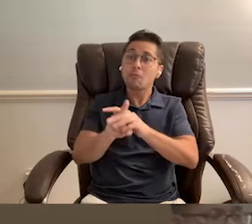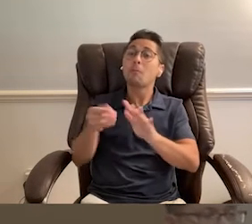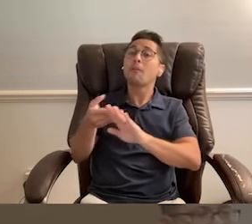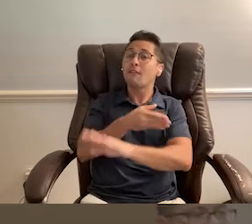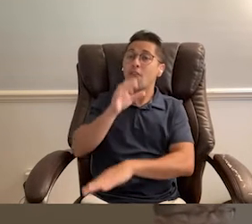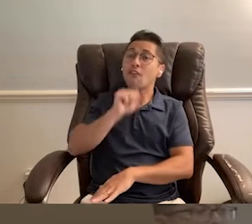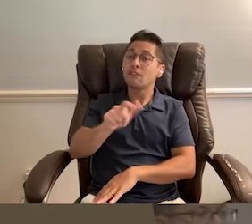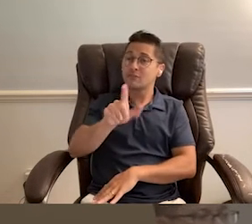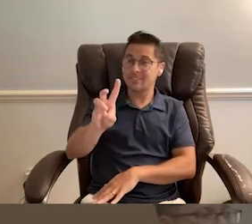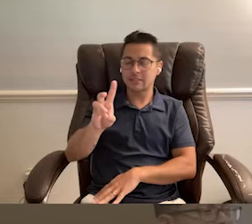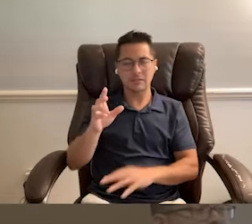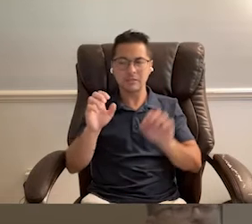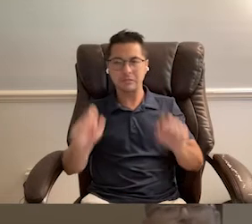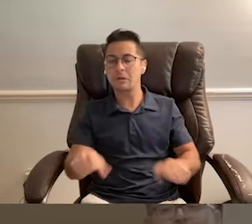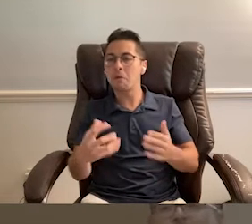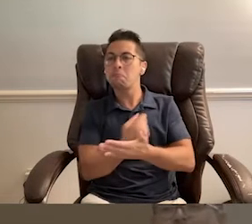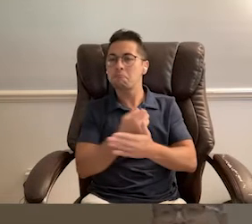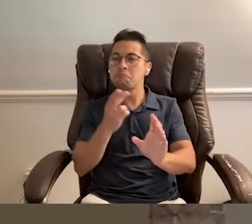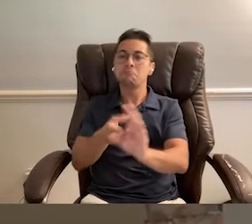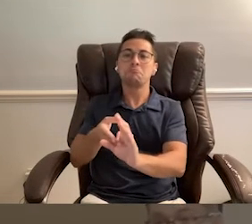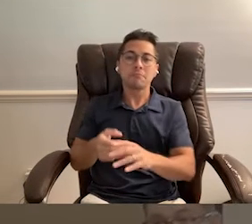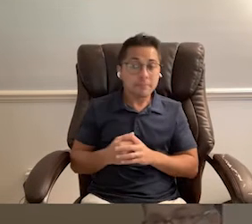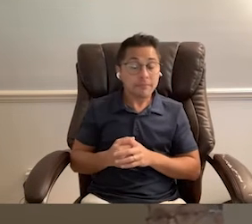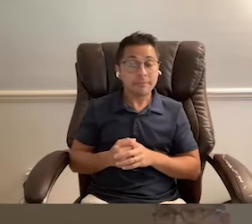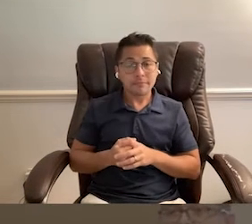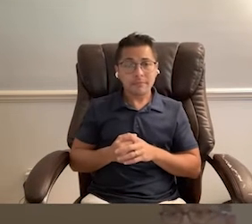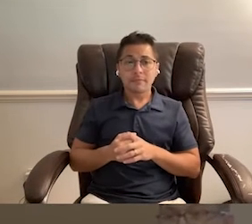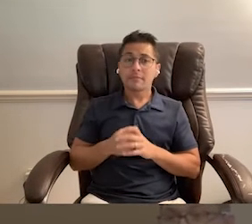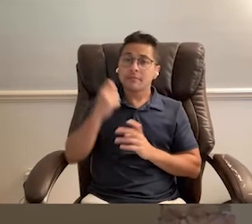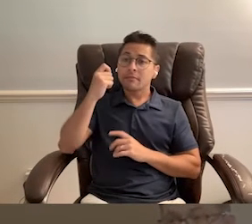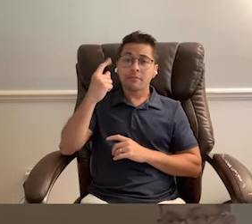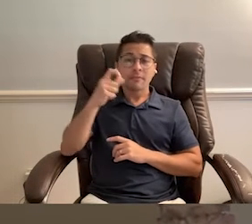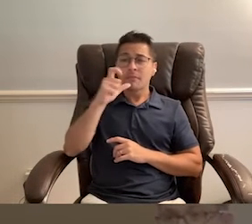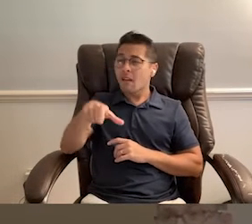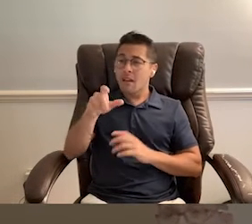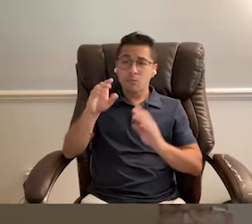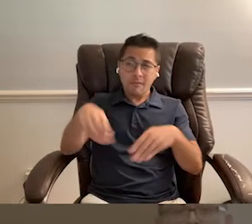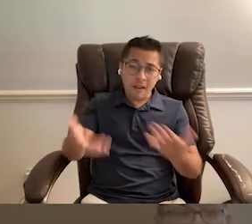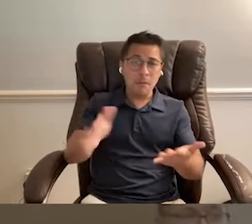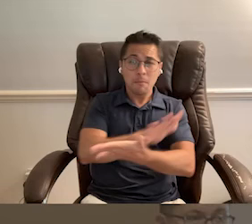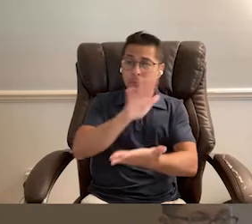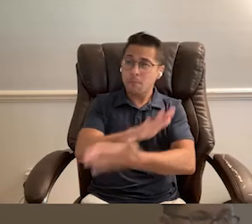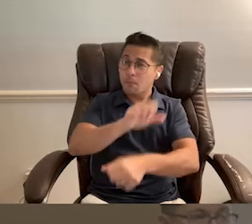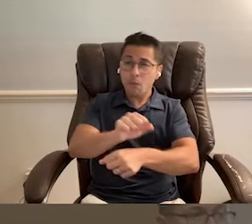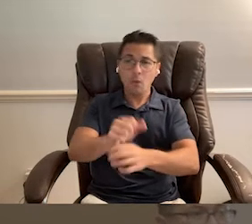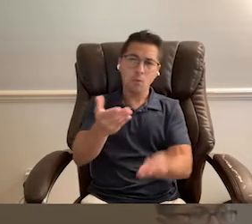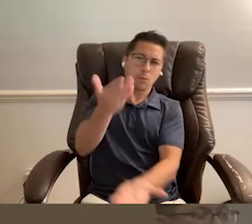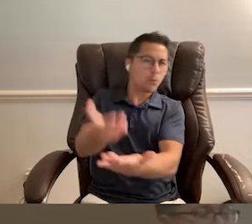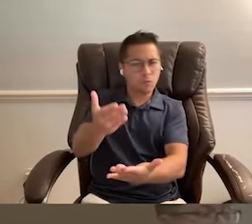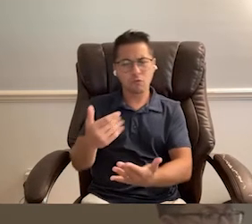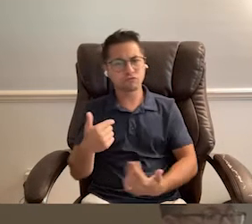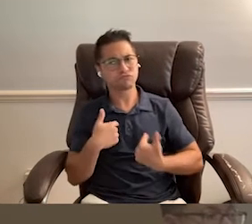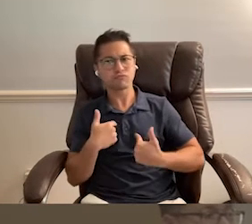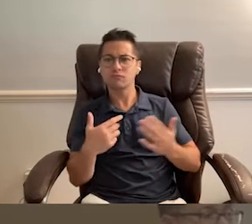qualify. With that, you don't have to provide any paperwork to prove to us that you were diagnosed. The